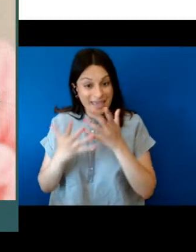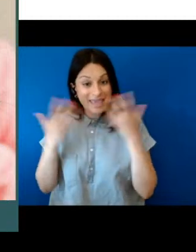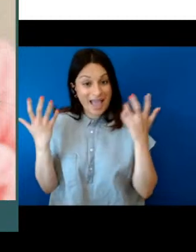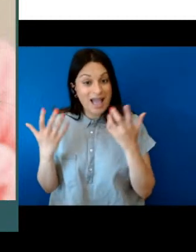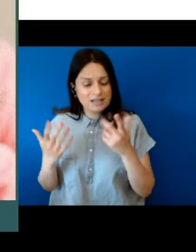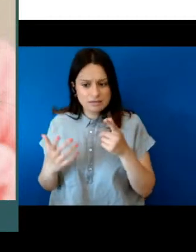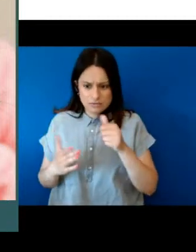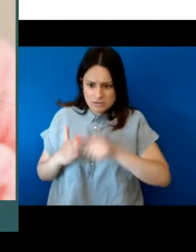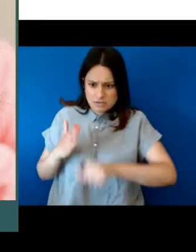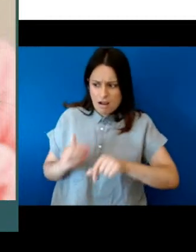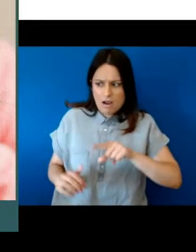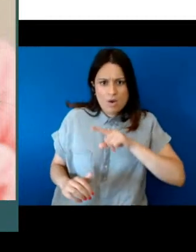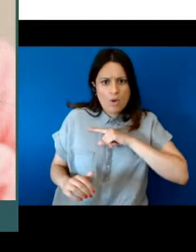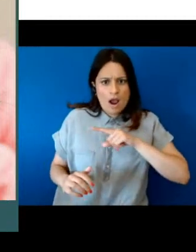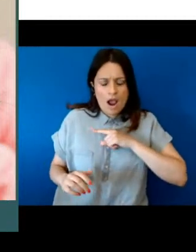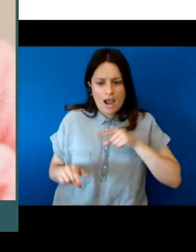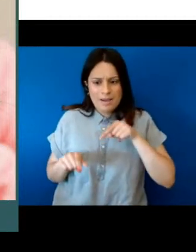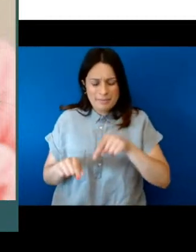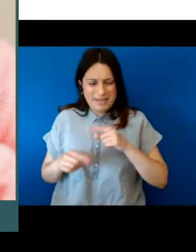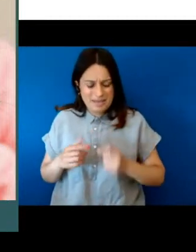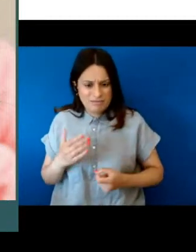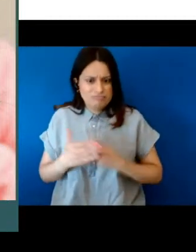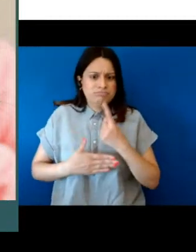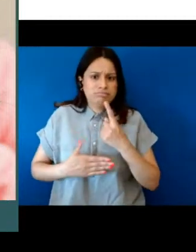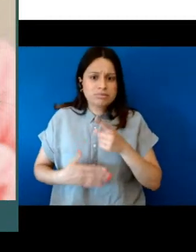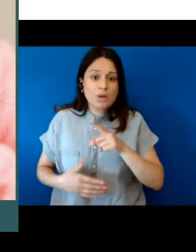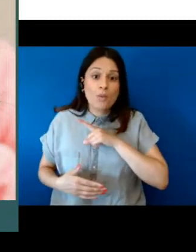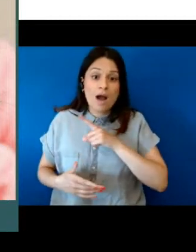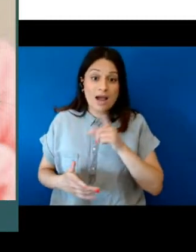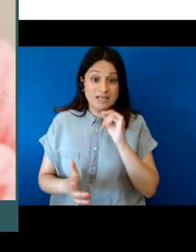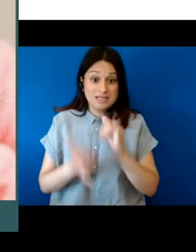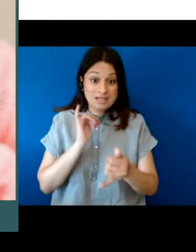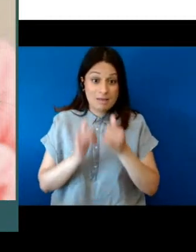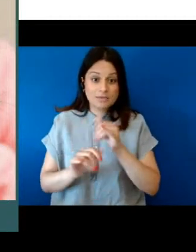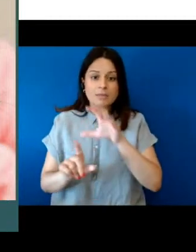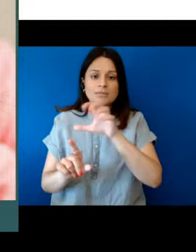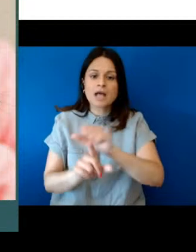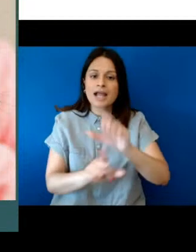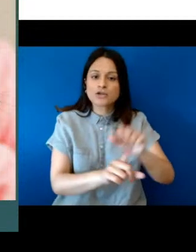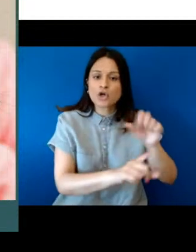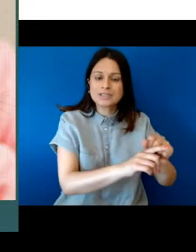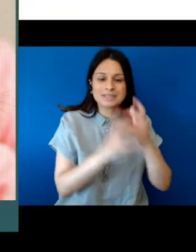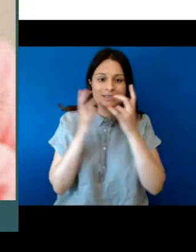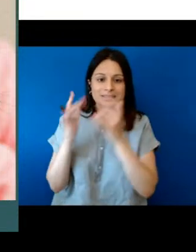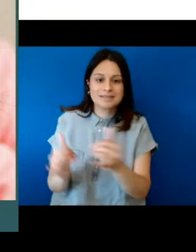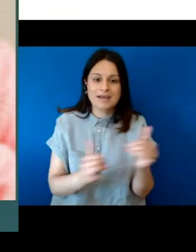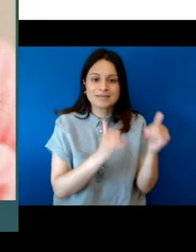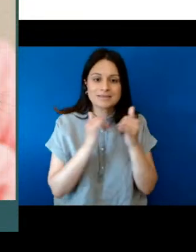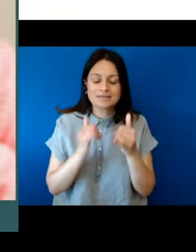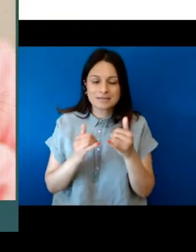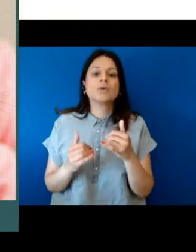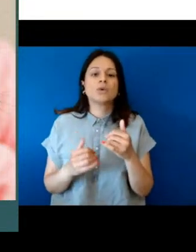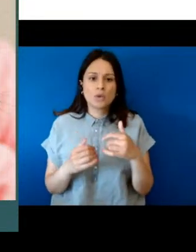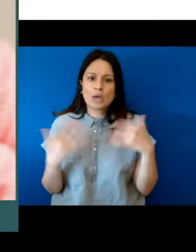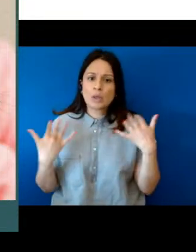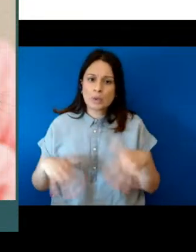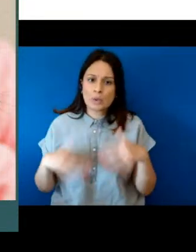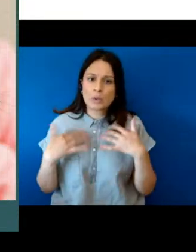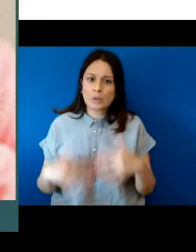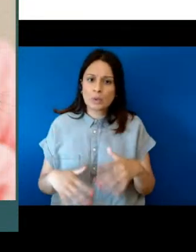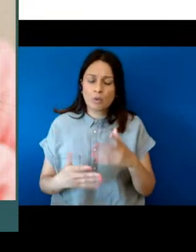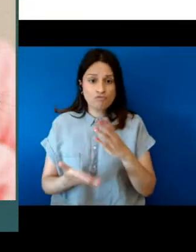can be driving it? And so sometimes those diagnostic type testings can be quite informative